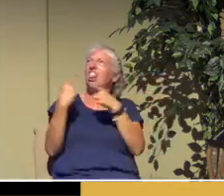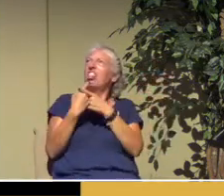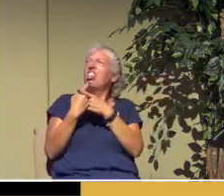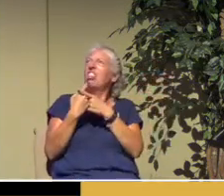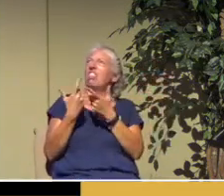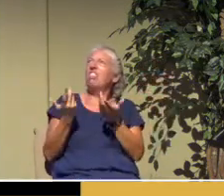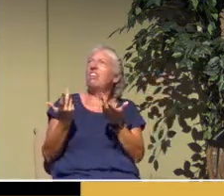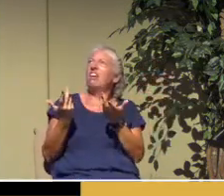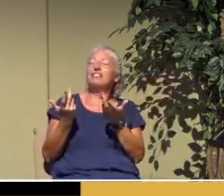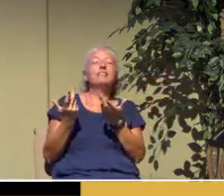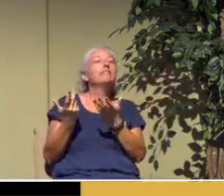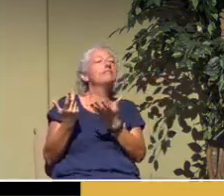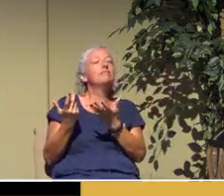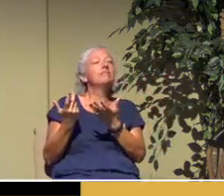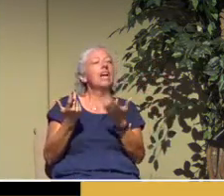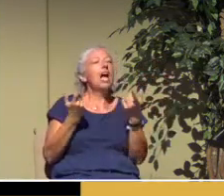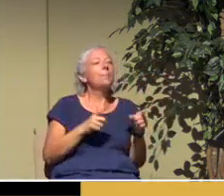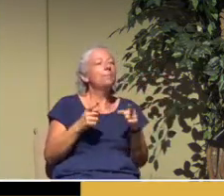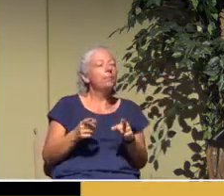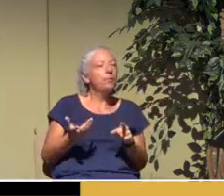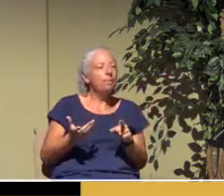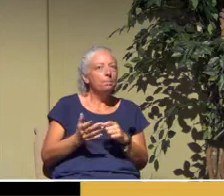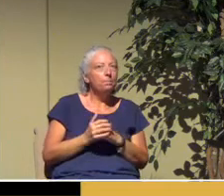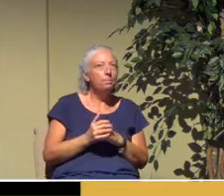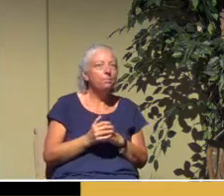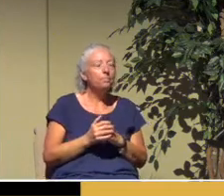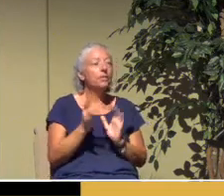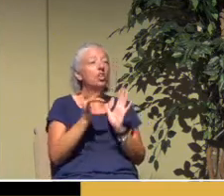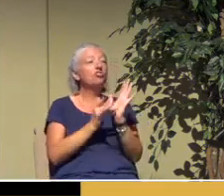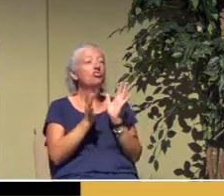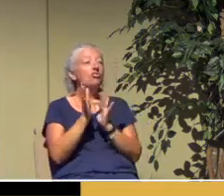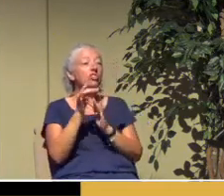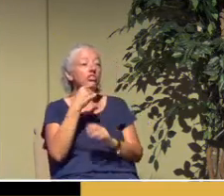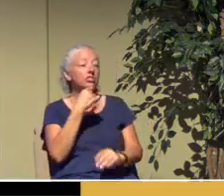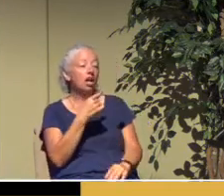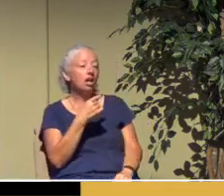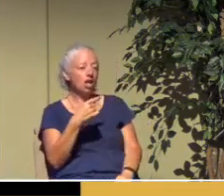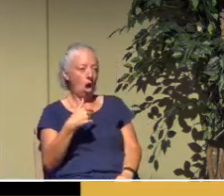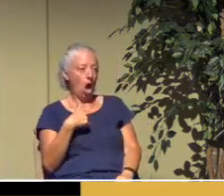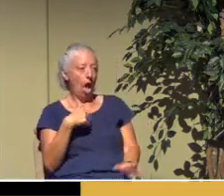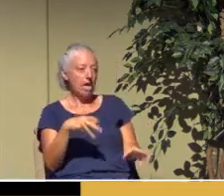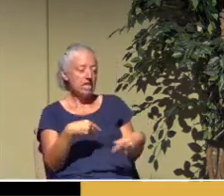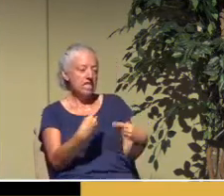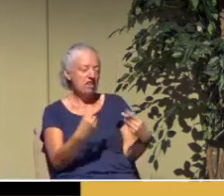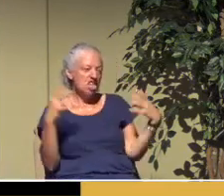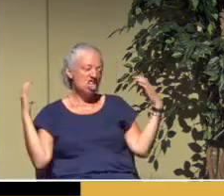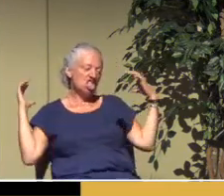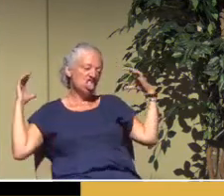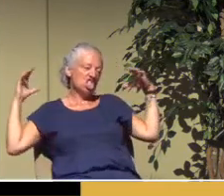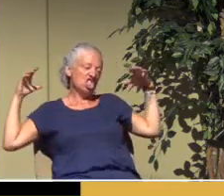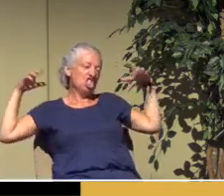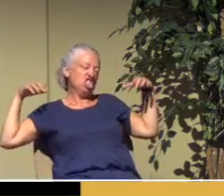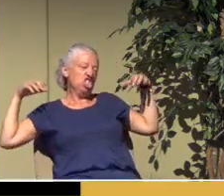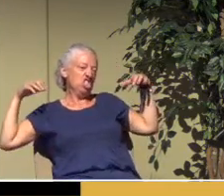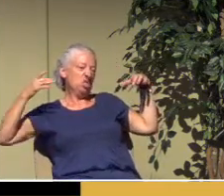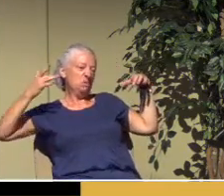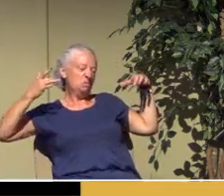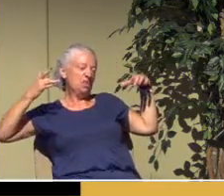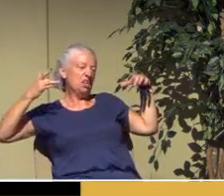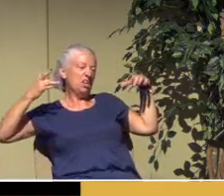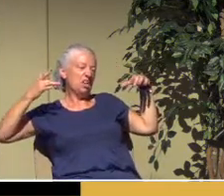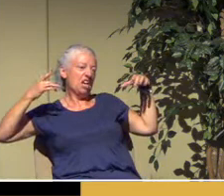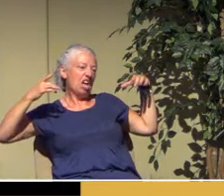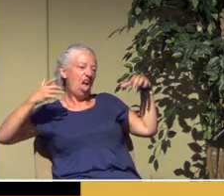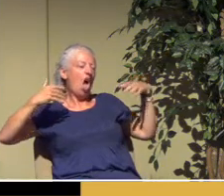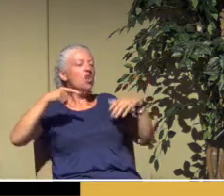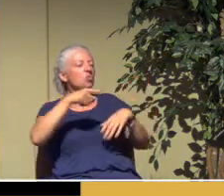here's what's going on here. Jesus isn't saying, I'm going to give you a yoke because